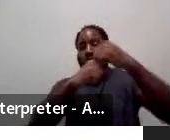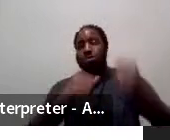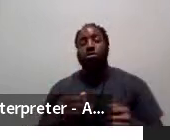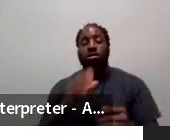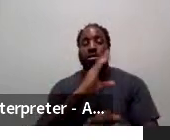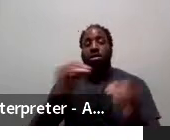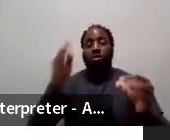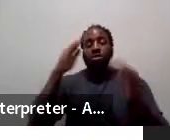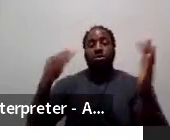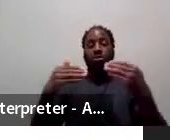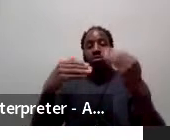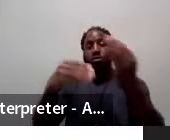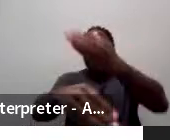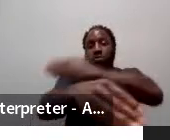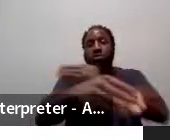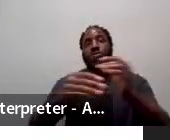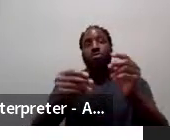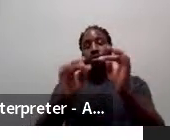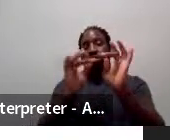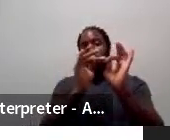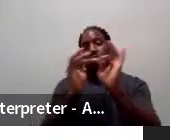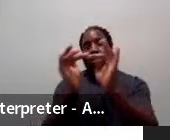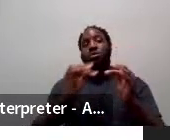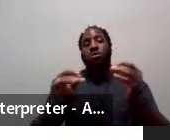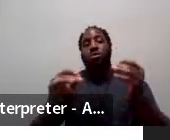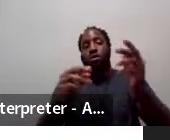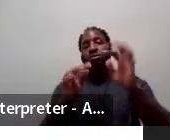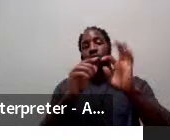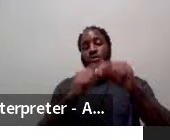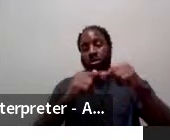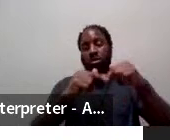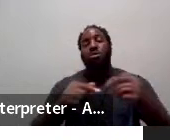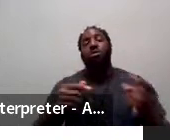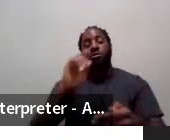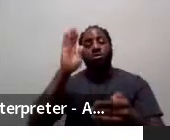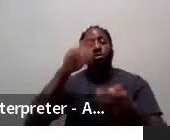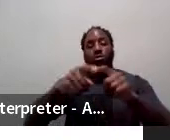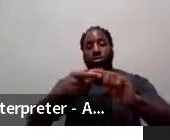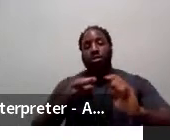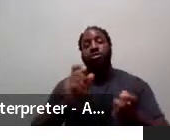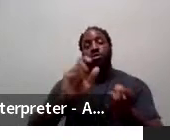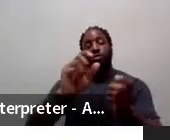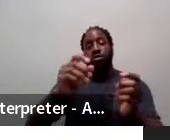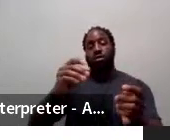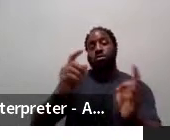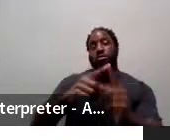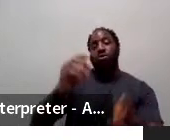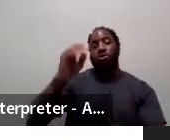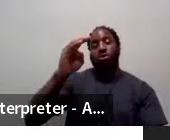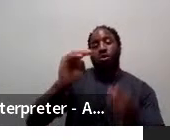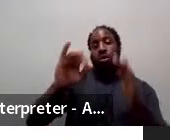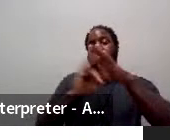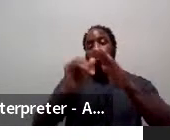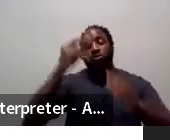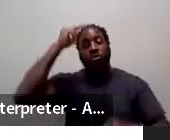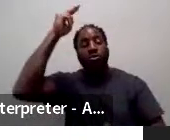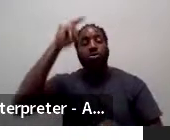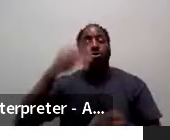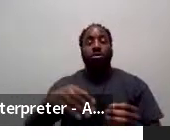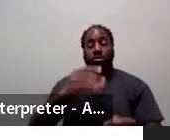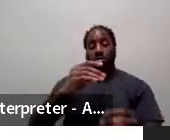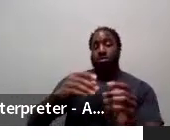enhance network reliability. This is going to be a game changer for Metro North because right now there is one lifeline into and out of